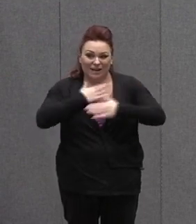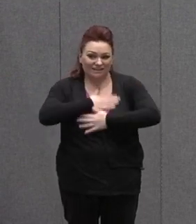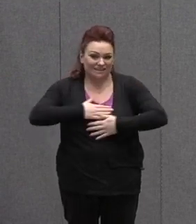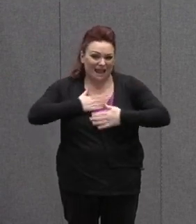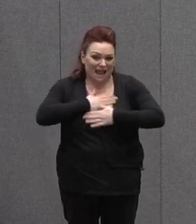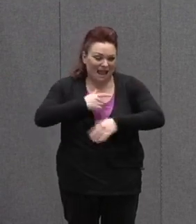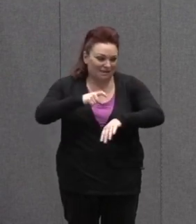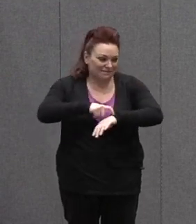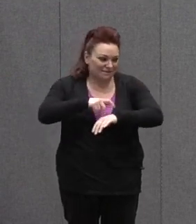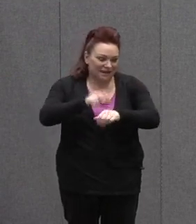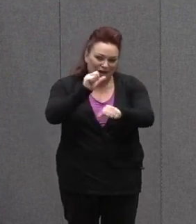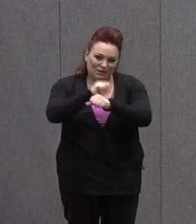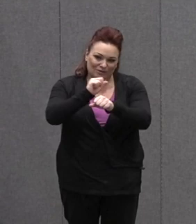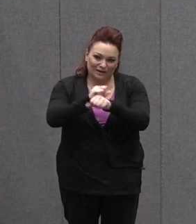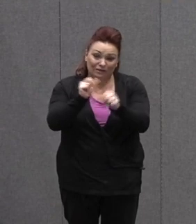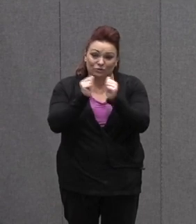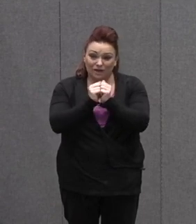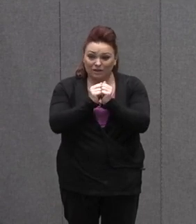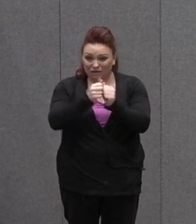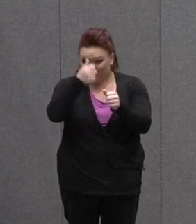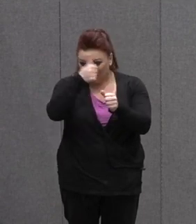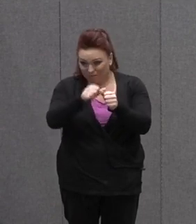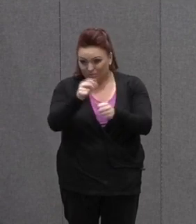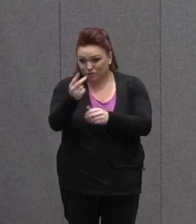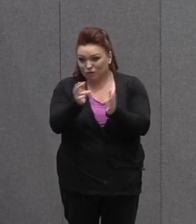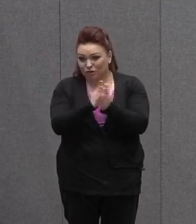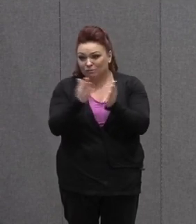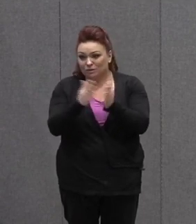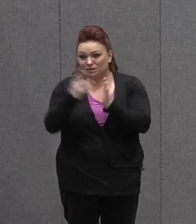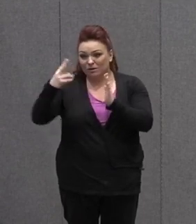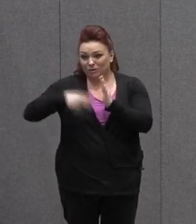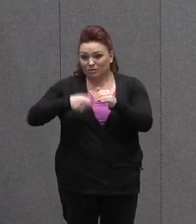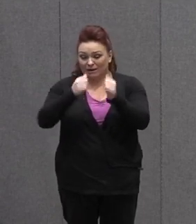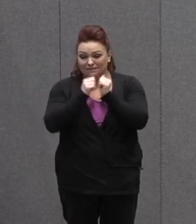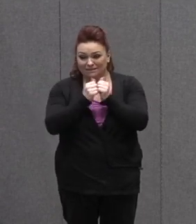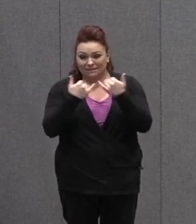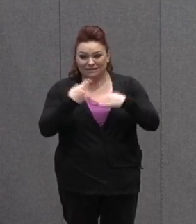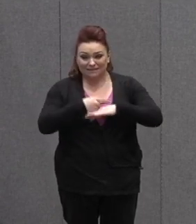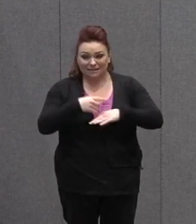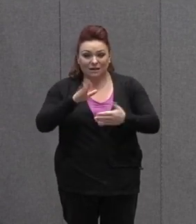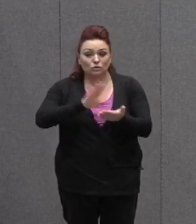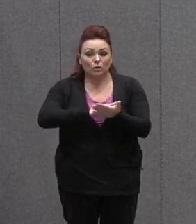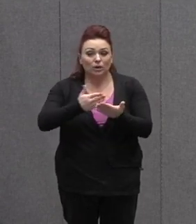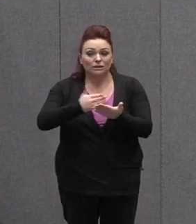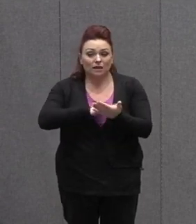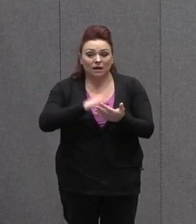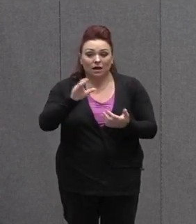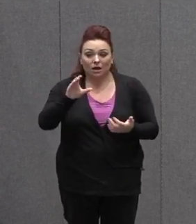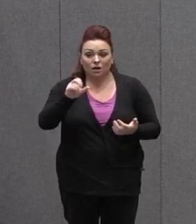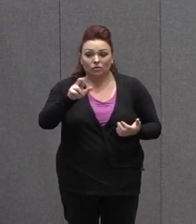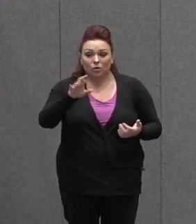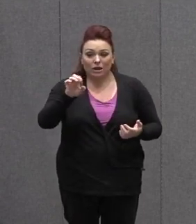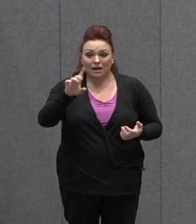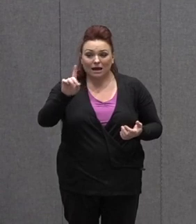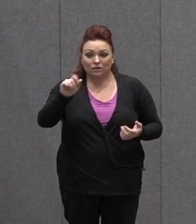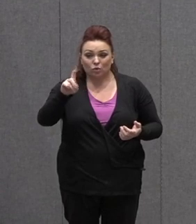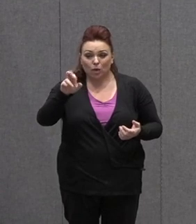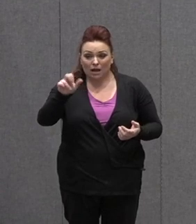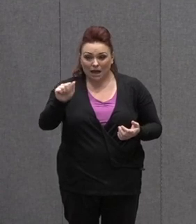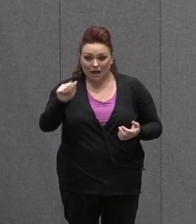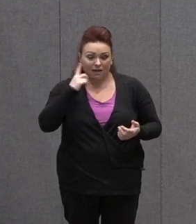today working together. Remember our two books that we read today? We read Tortilla Corredora that came to